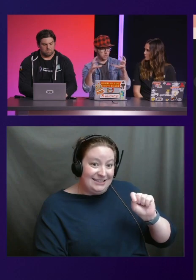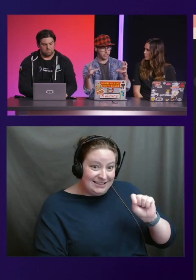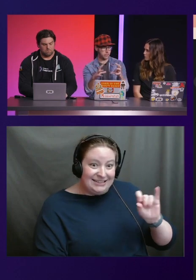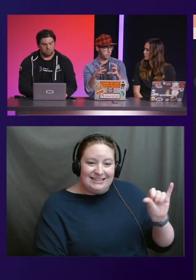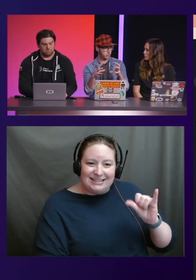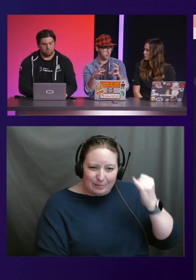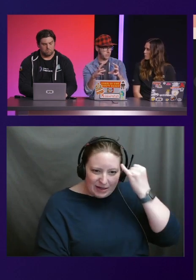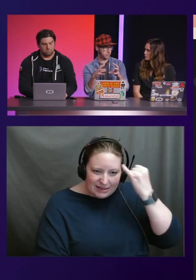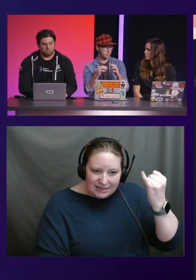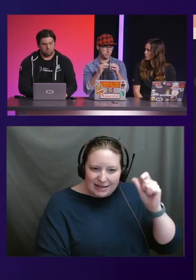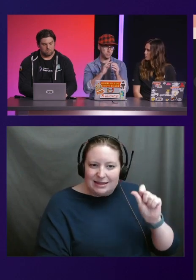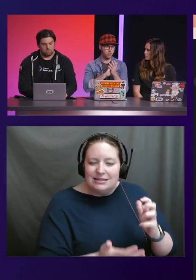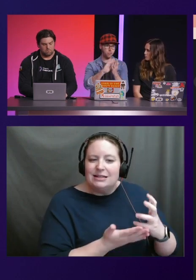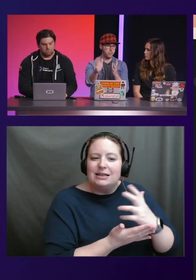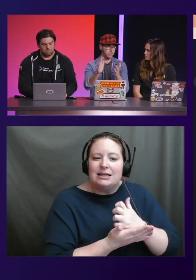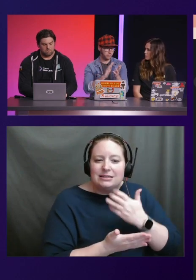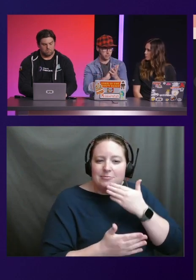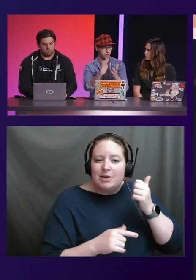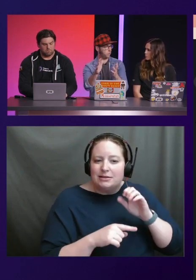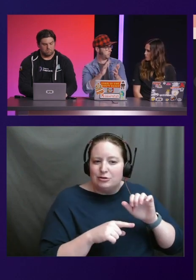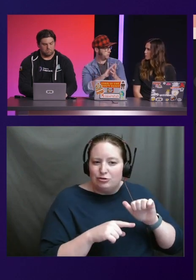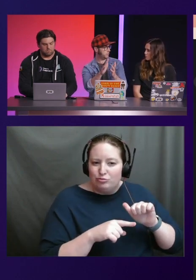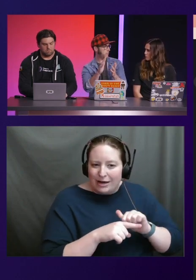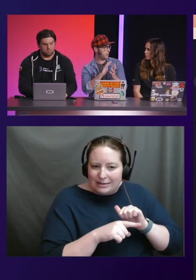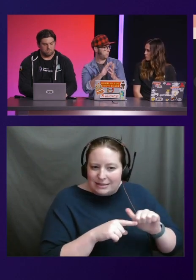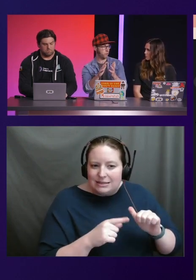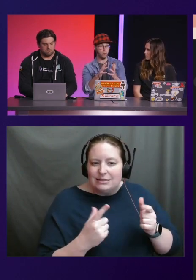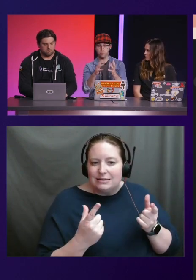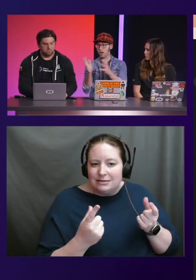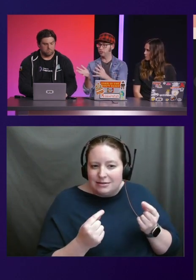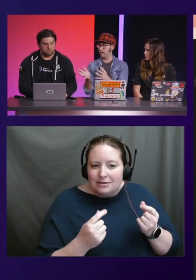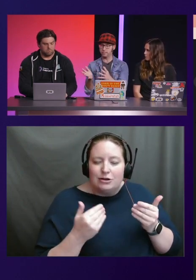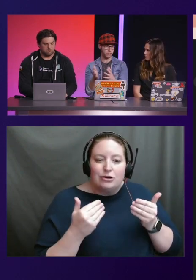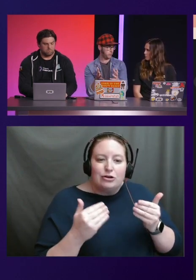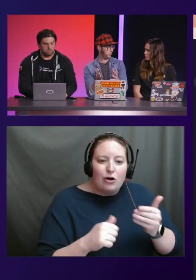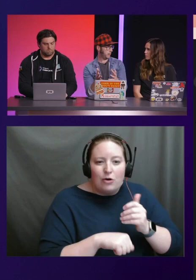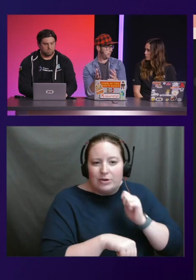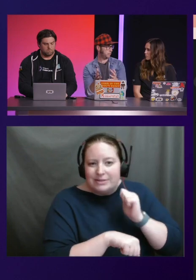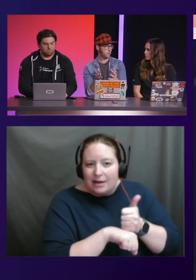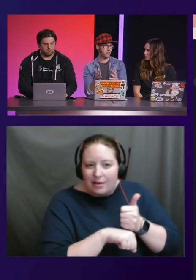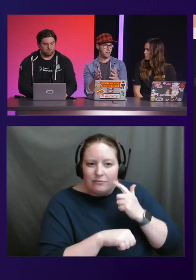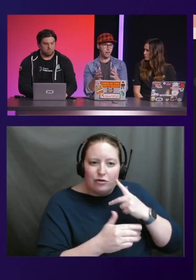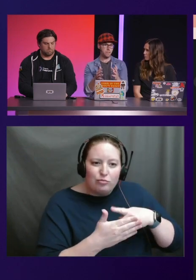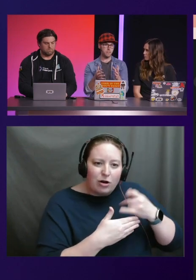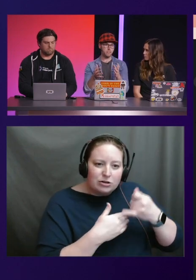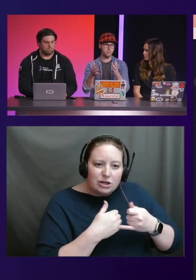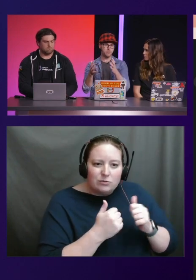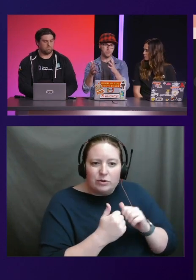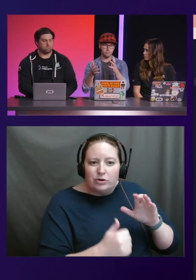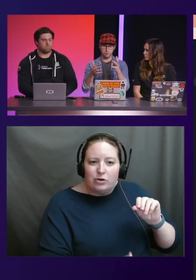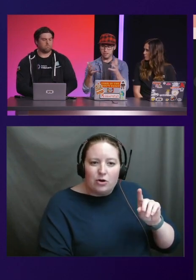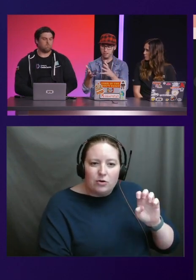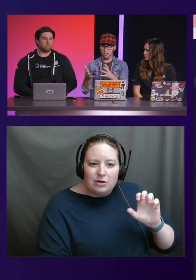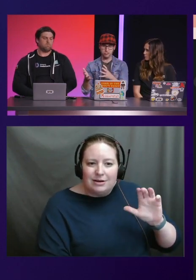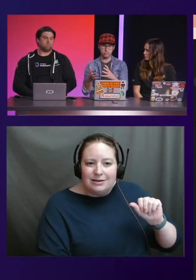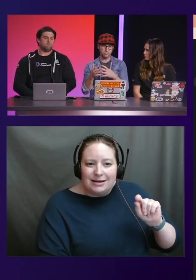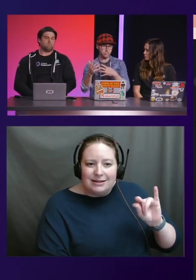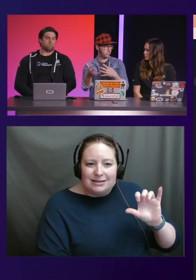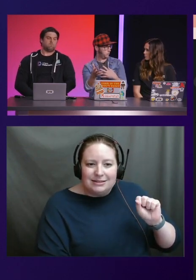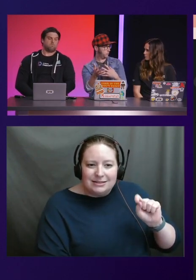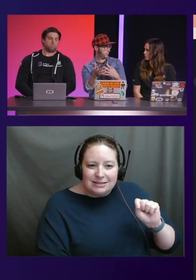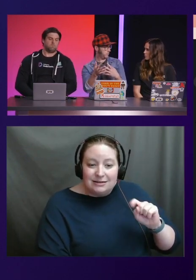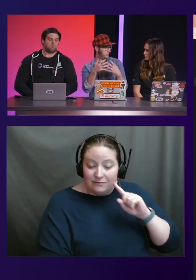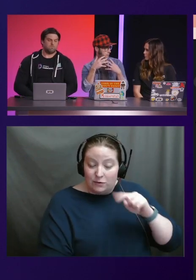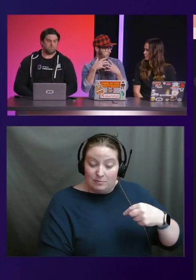this collected best practices and all the things you have to go and do and set up for a project in Code Catalyst. And then, to me, constructs are